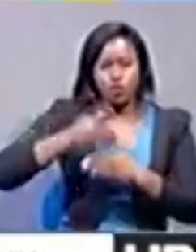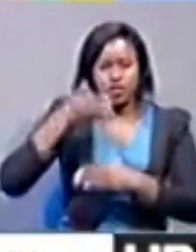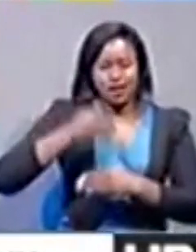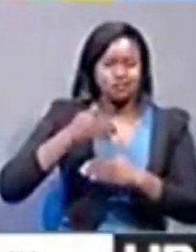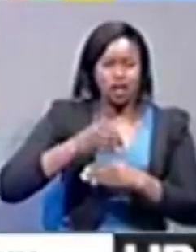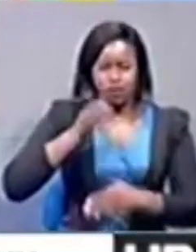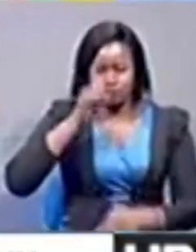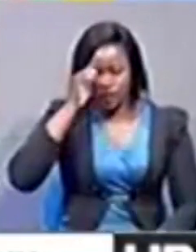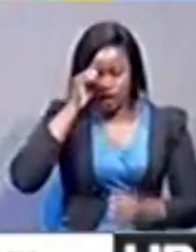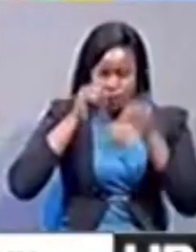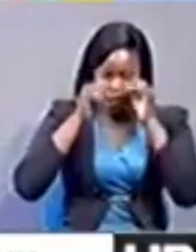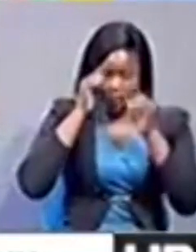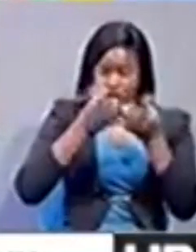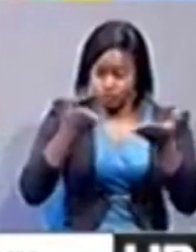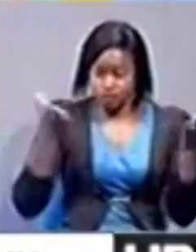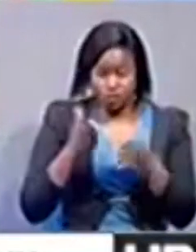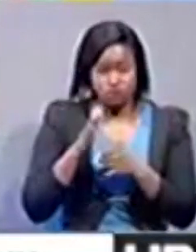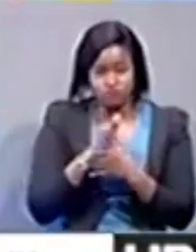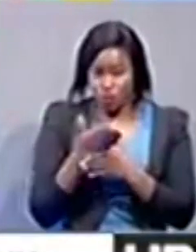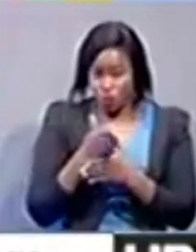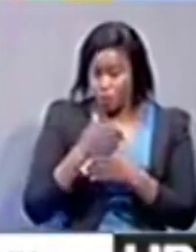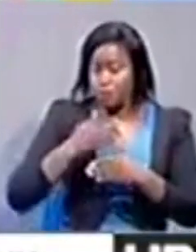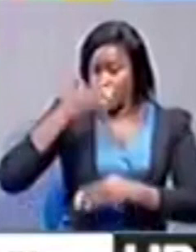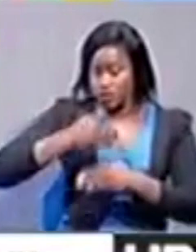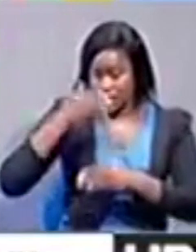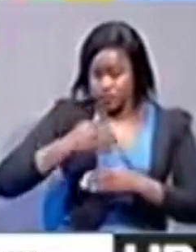borders with our neighboring countries,